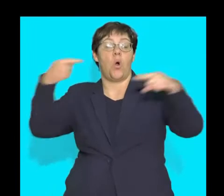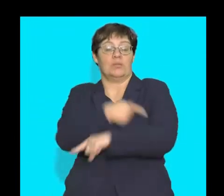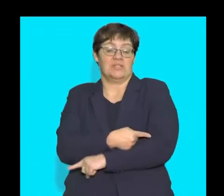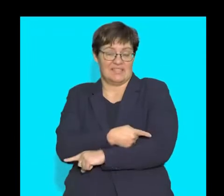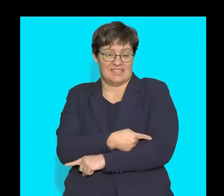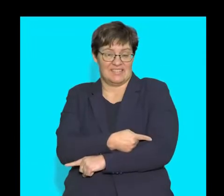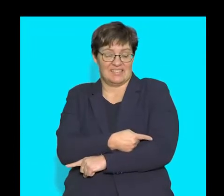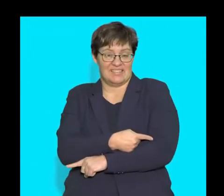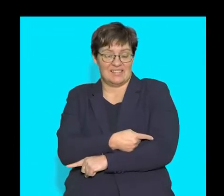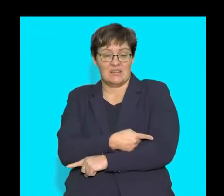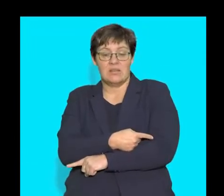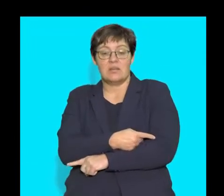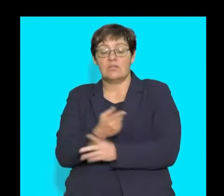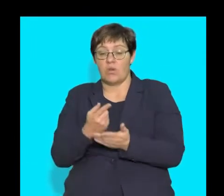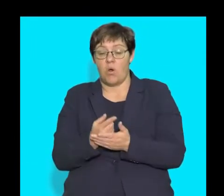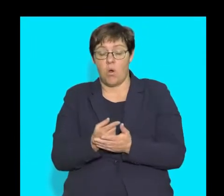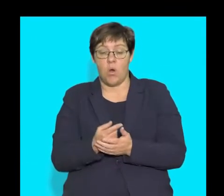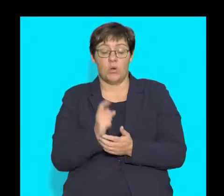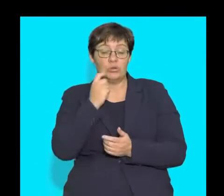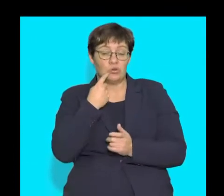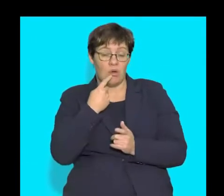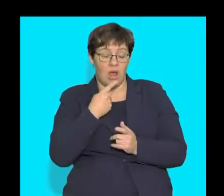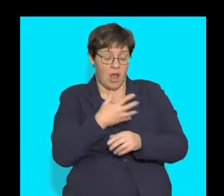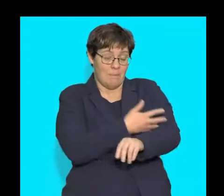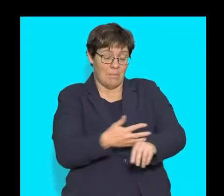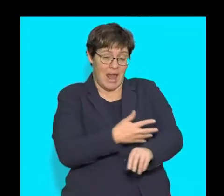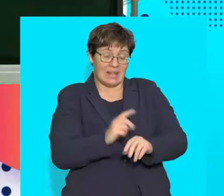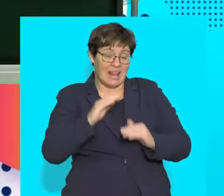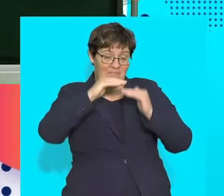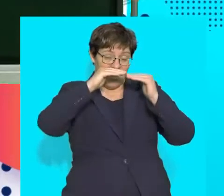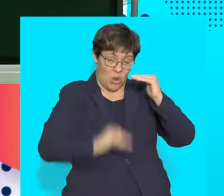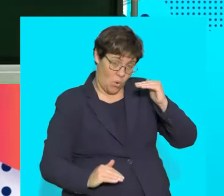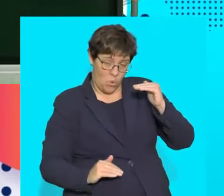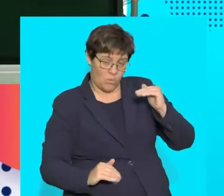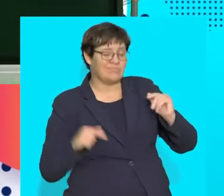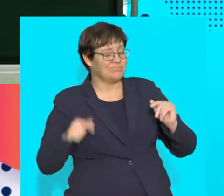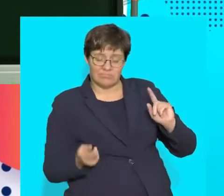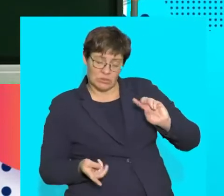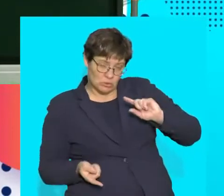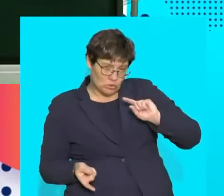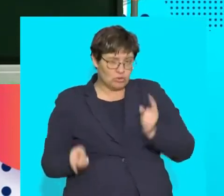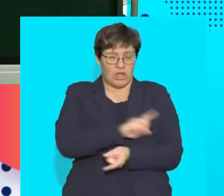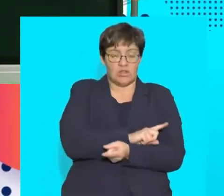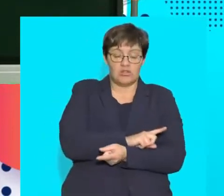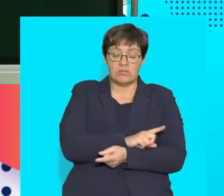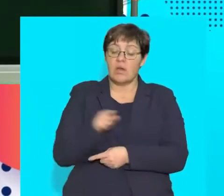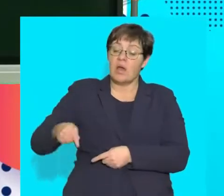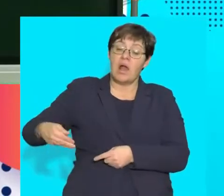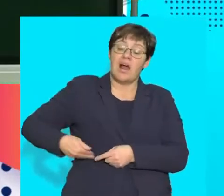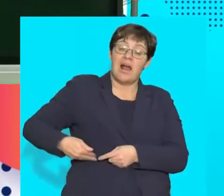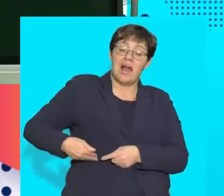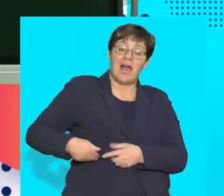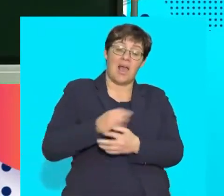does the opposite of that. So when your blood sugar levels drop, the glucagon is going to convert what we've